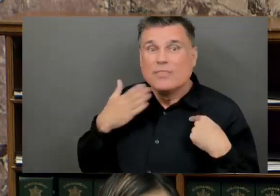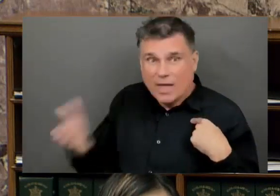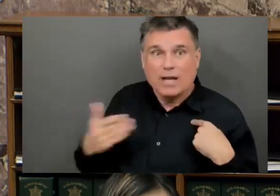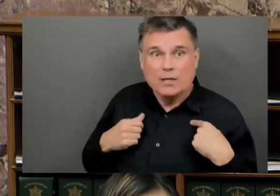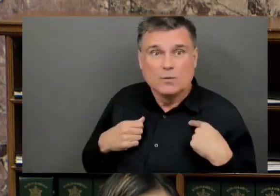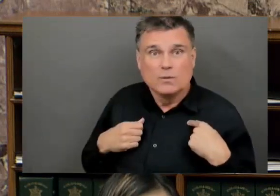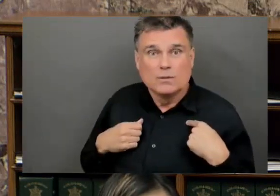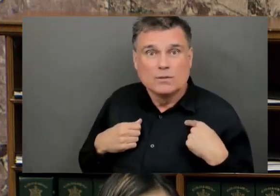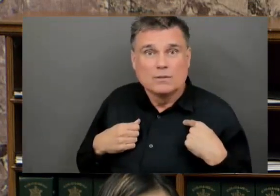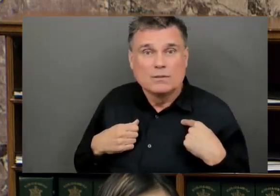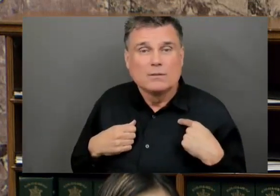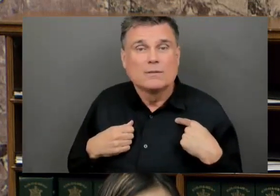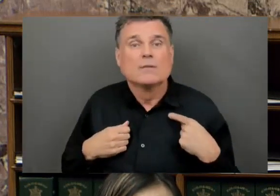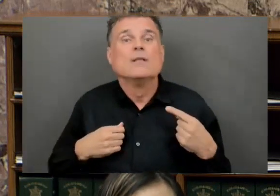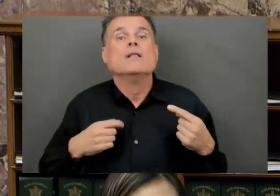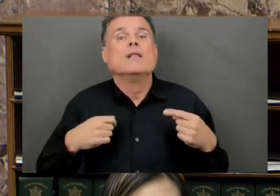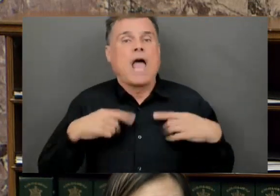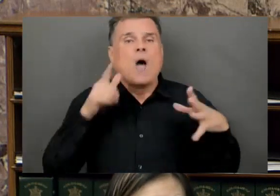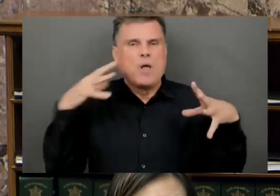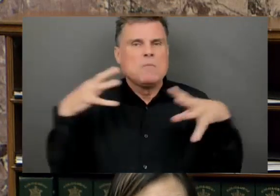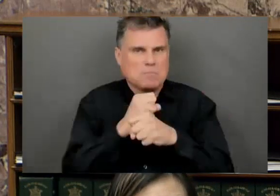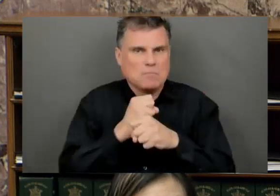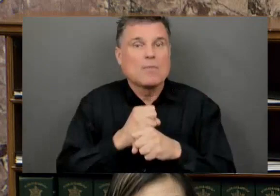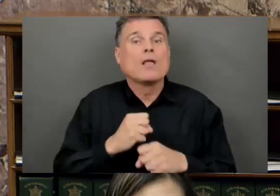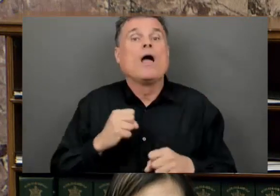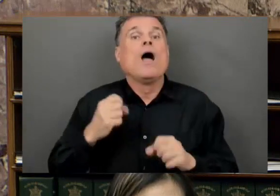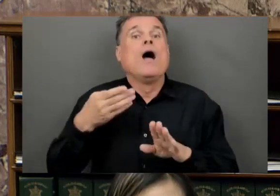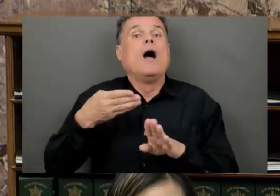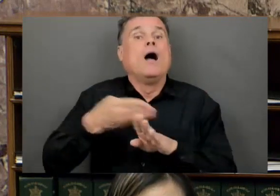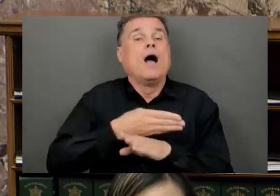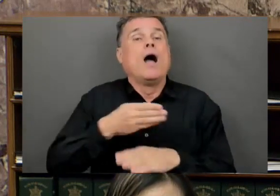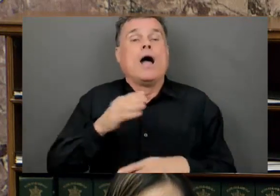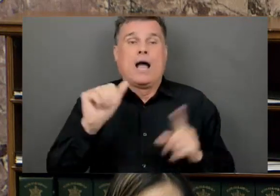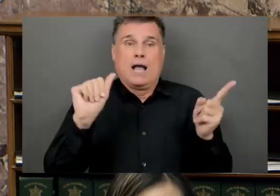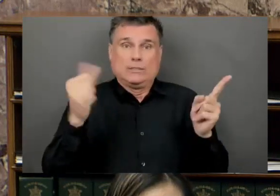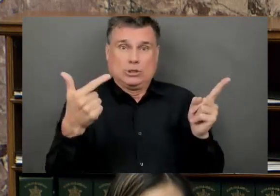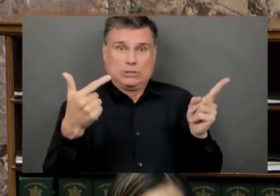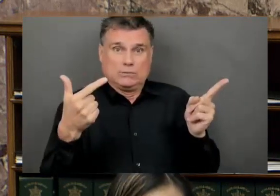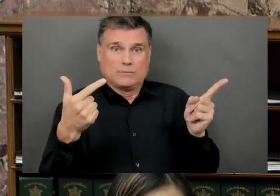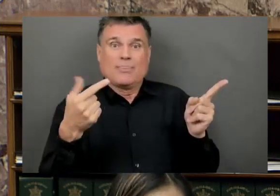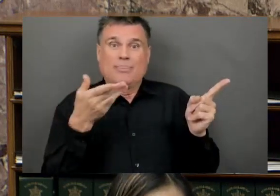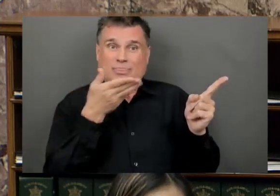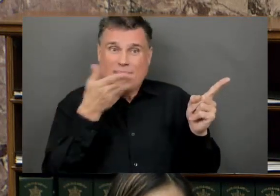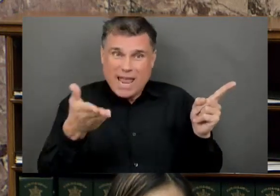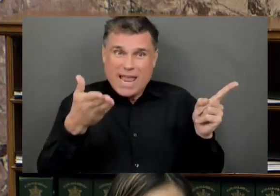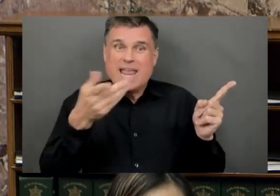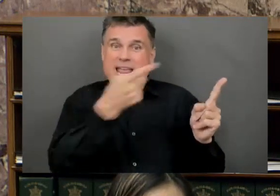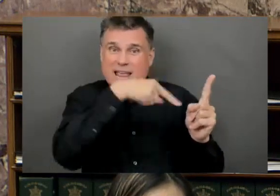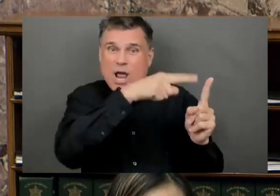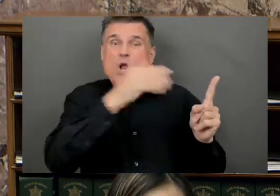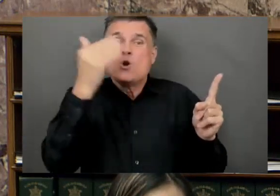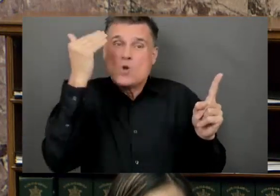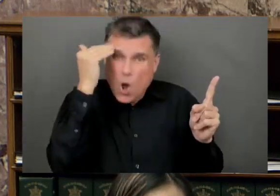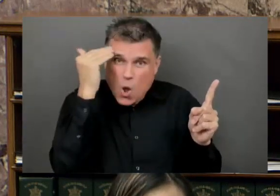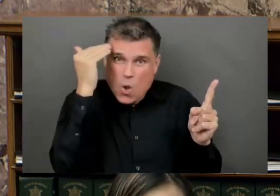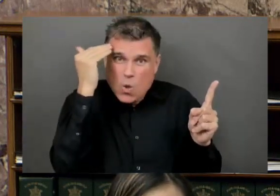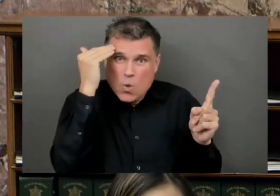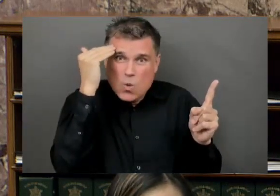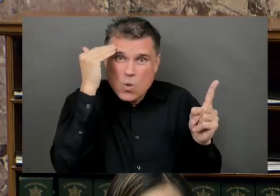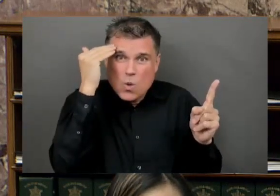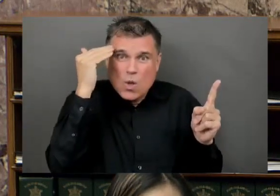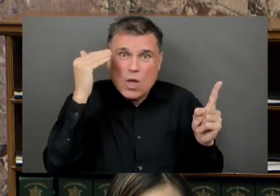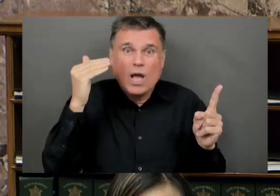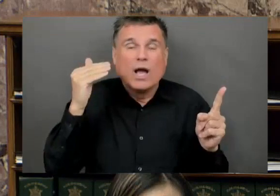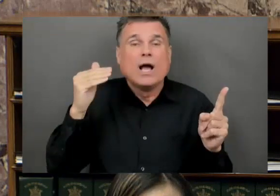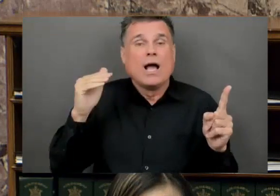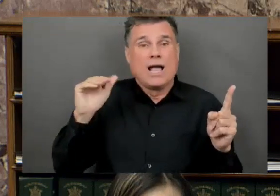Solicitor General, who is the former Solicitor General, knows that under no circumstances does the Solicitor General direct the police in how they